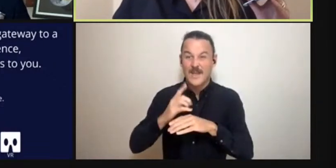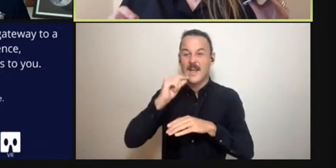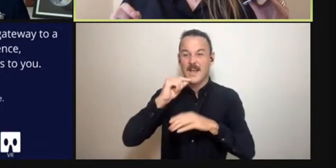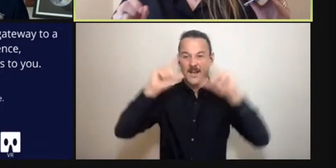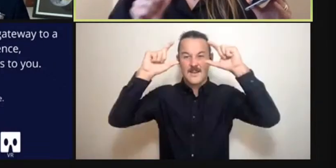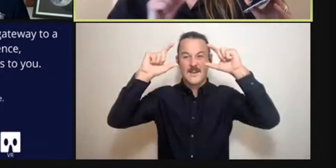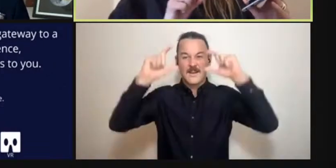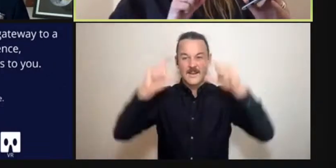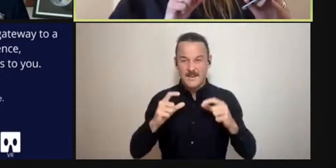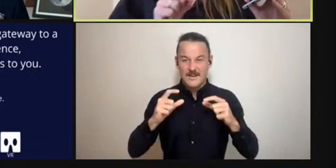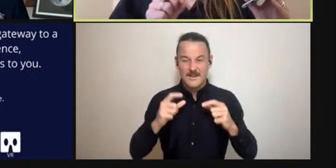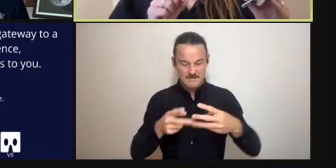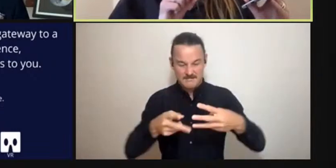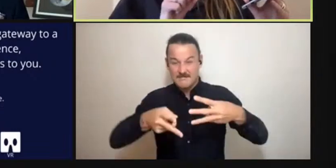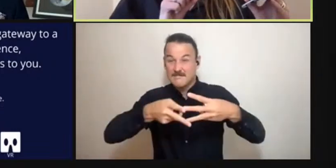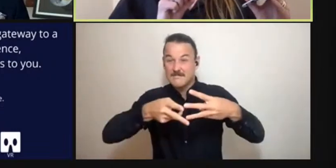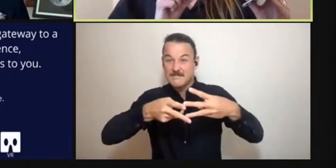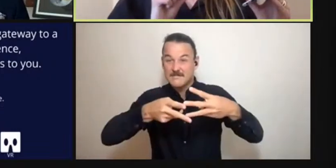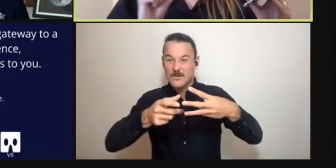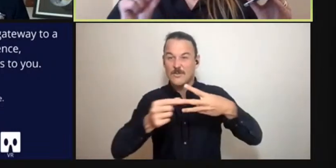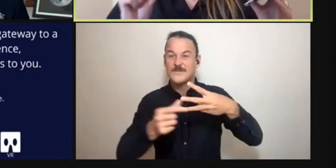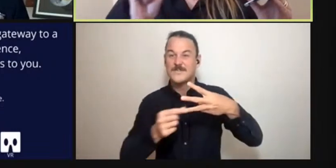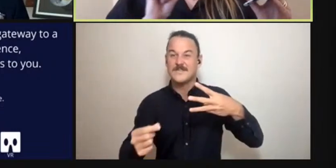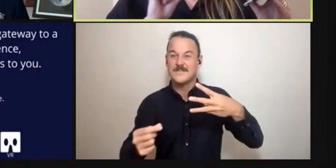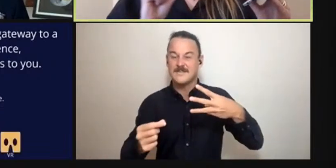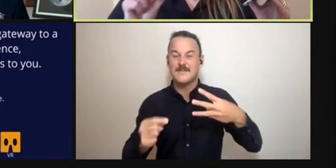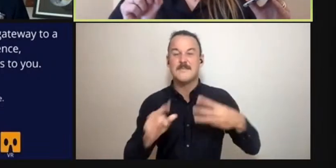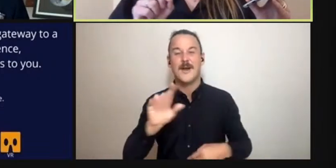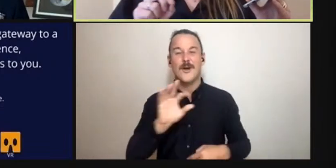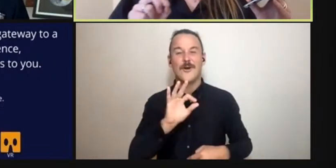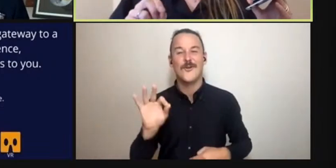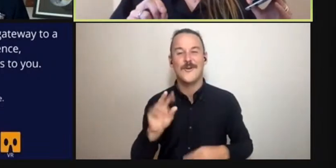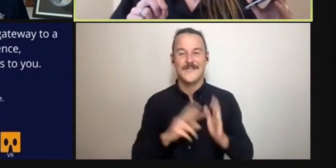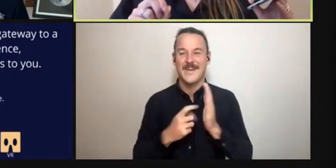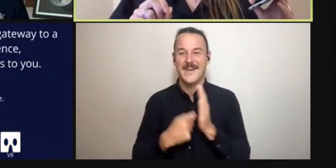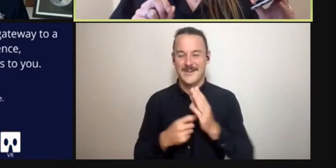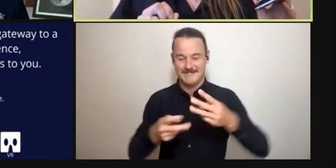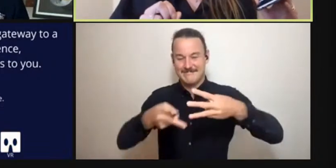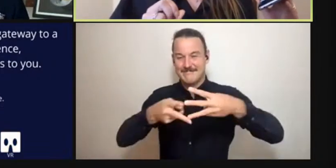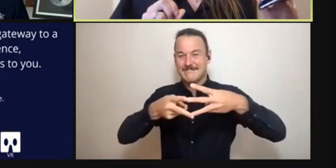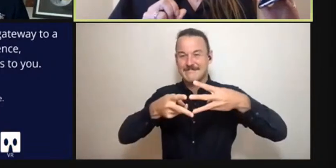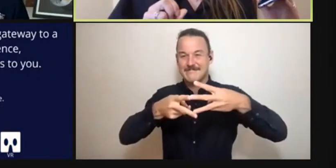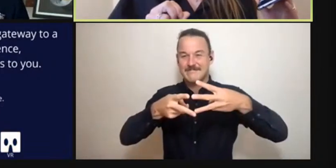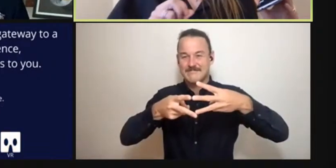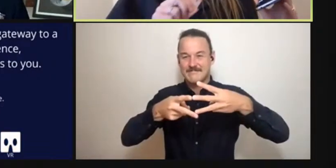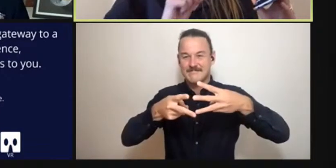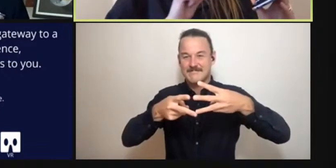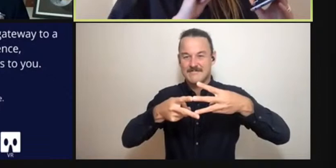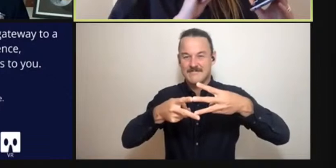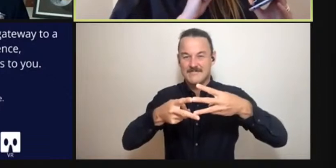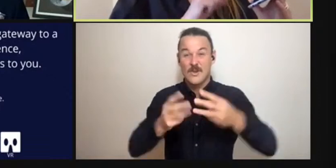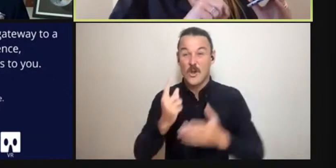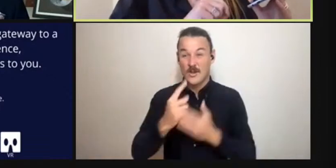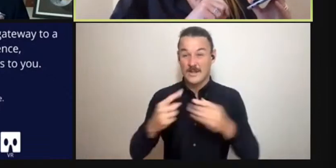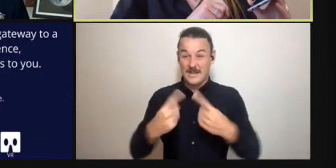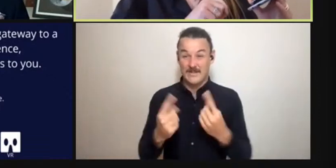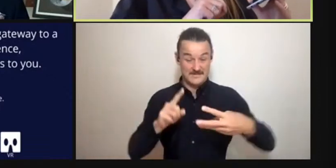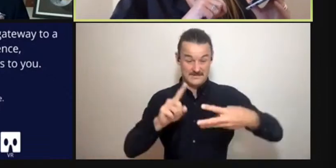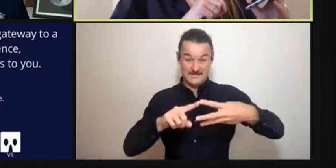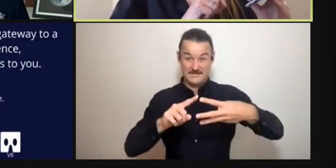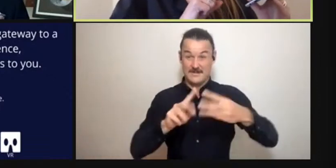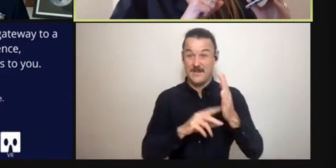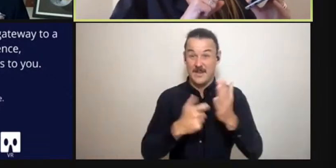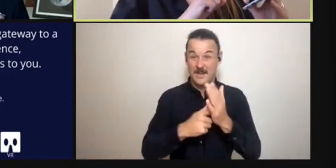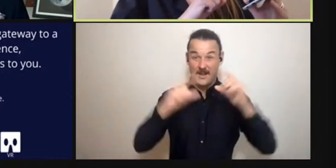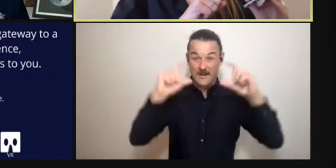options. And simply the difference is just kind of how you're going to navigate through the app. So they're both